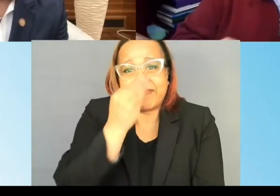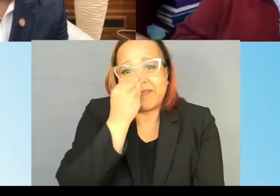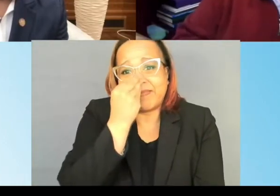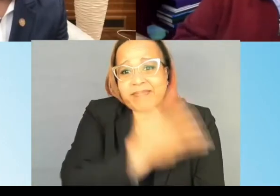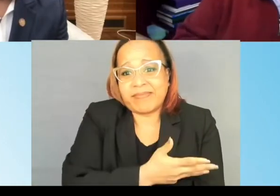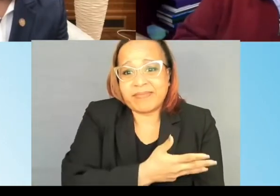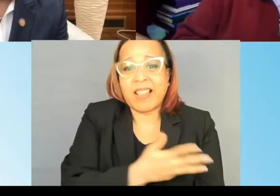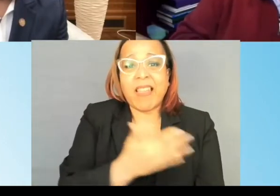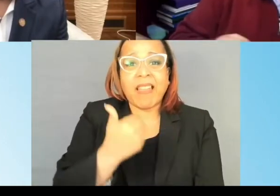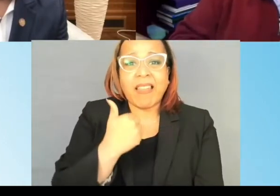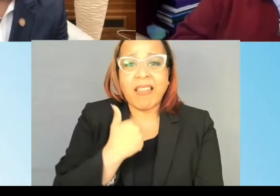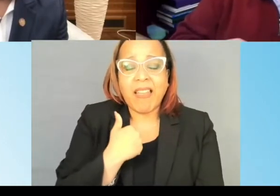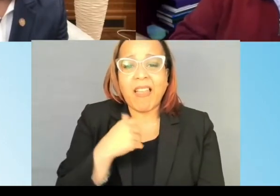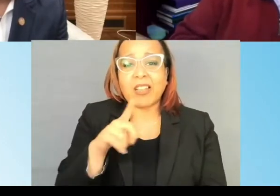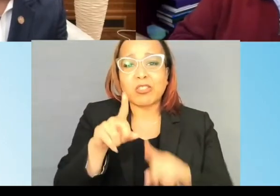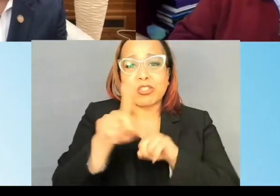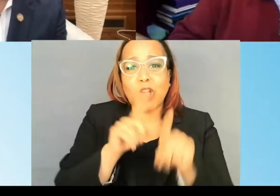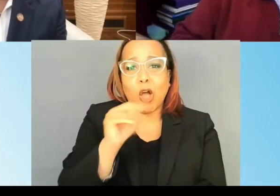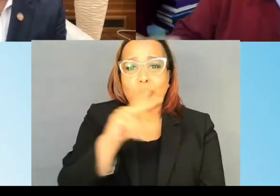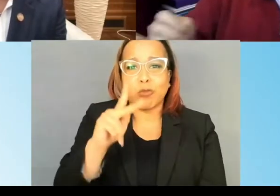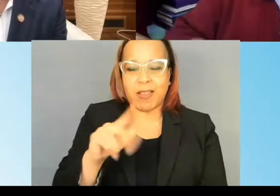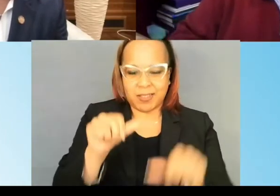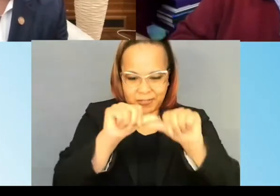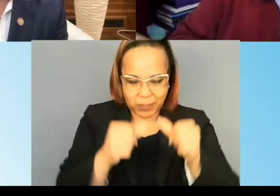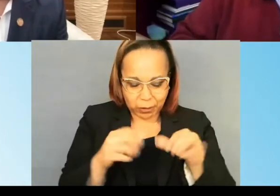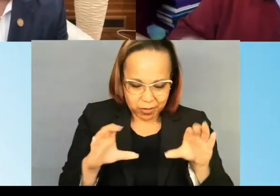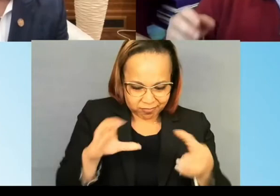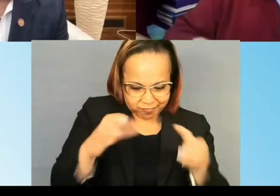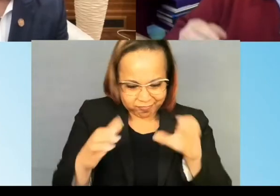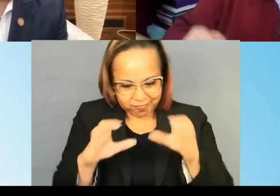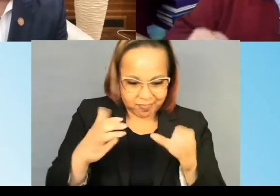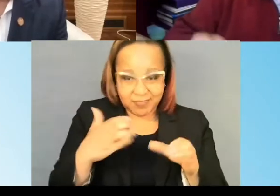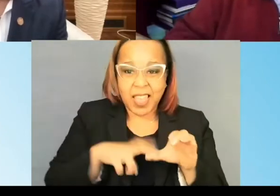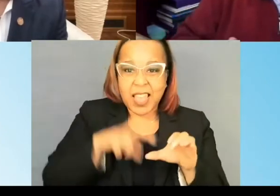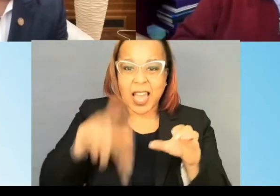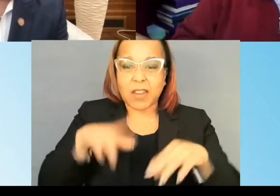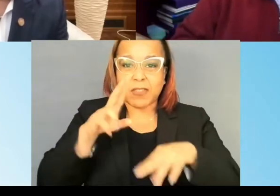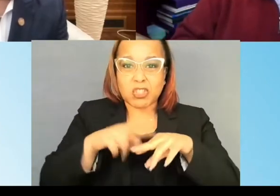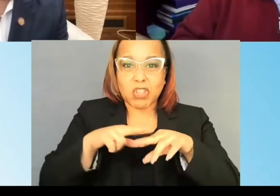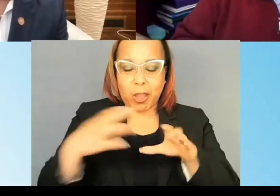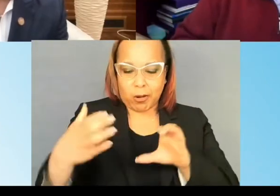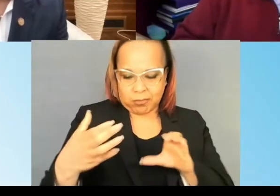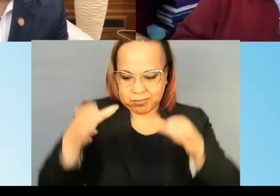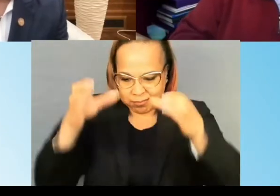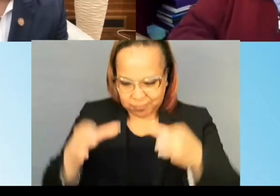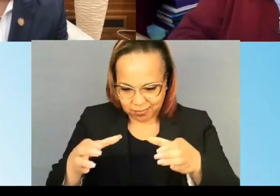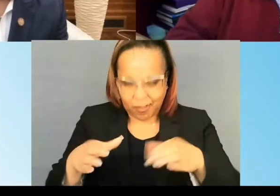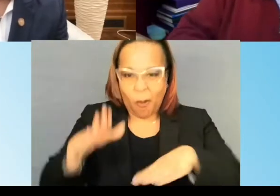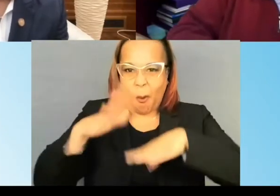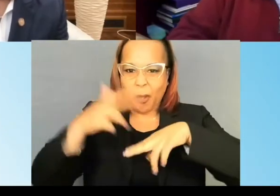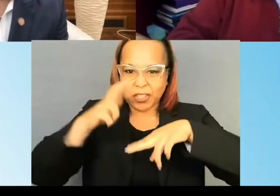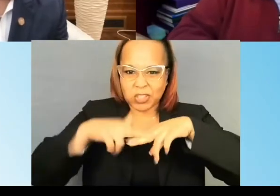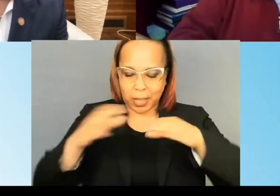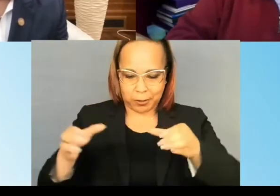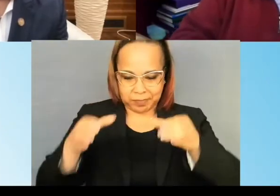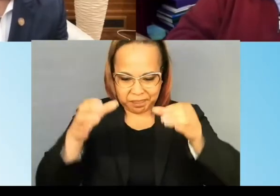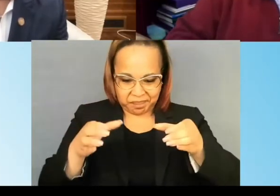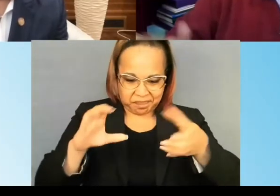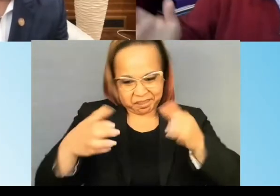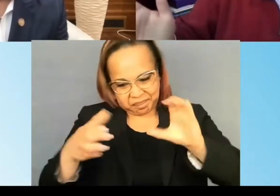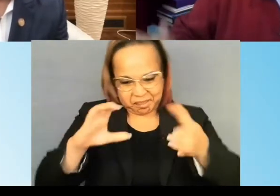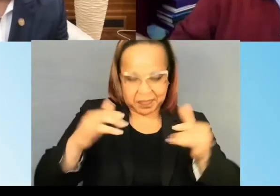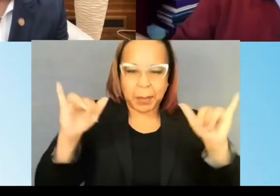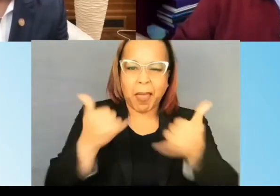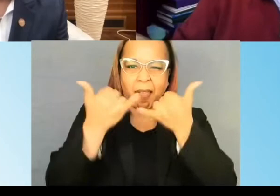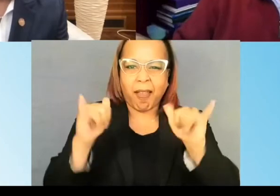Star Trek figures with him, and he, you know, basically got out of his chair, put the Star Trek figures on the chair, and, you know, started playing